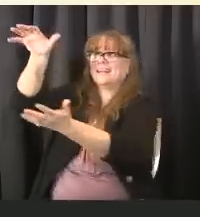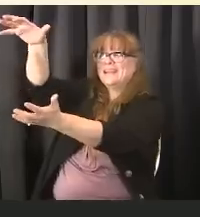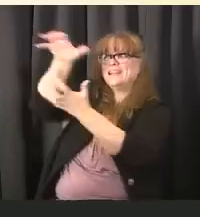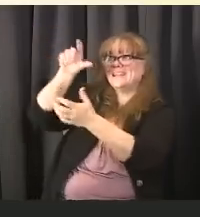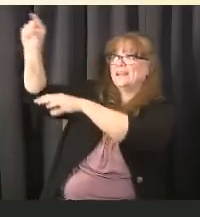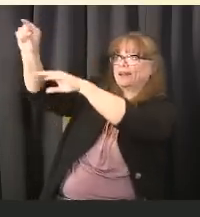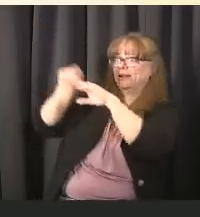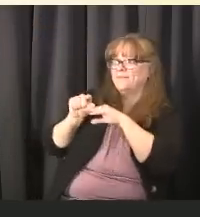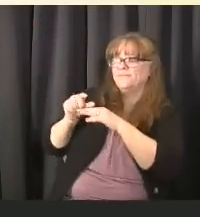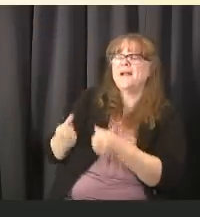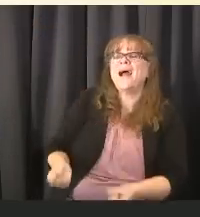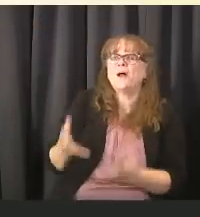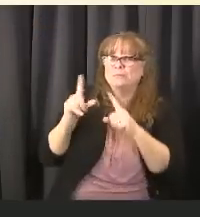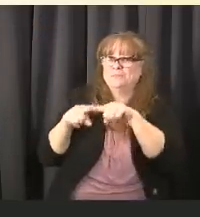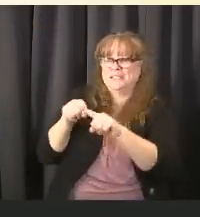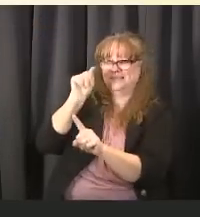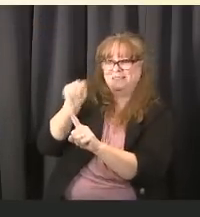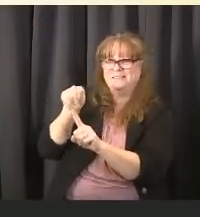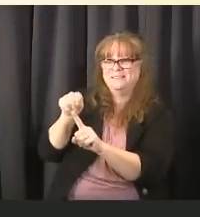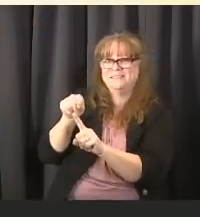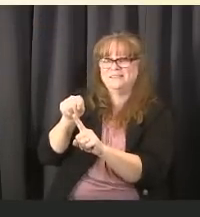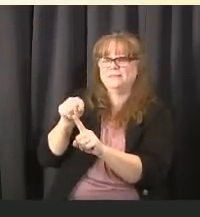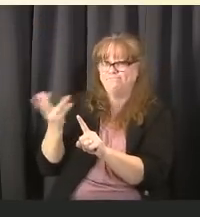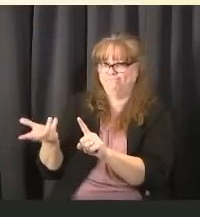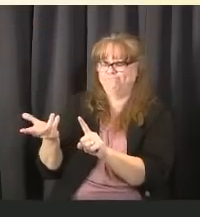Now, how did we accomplish this?